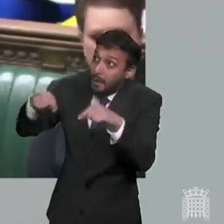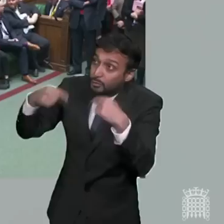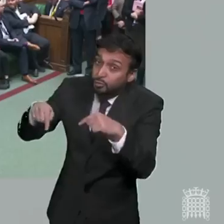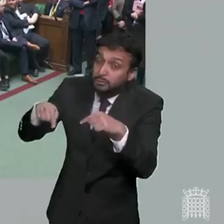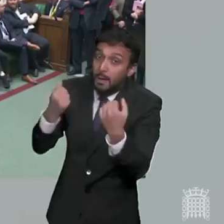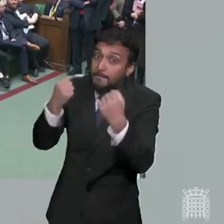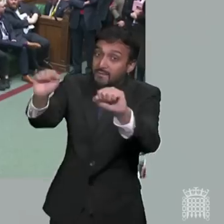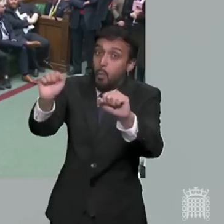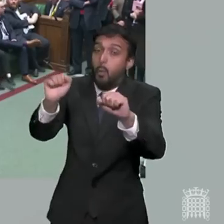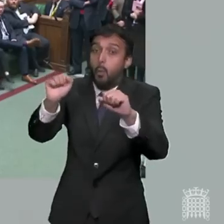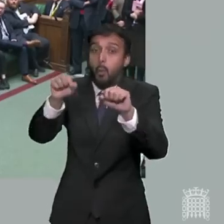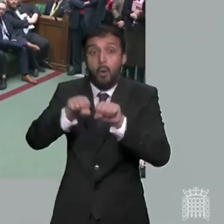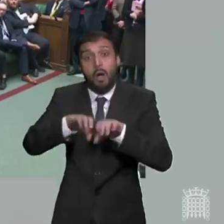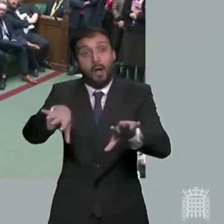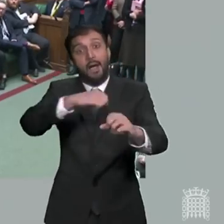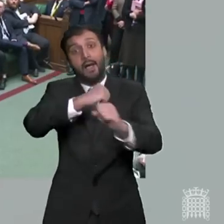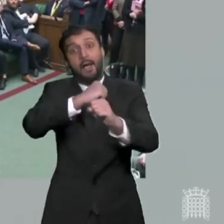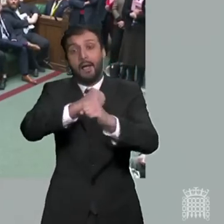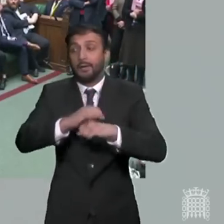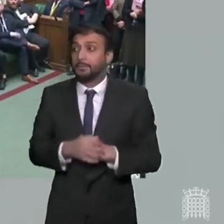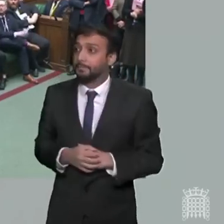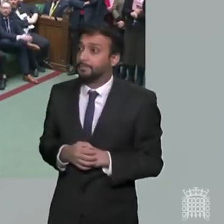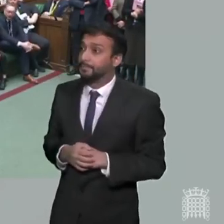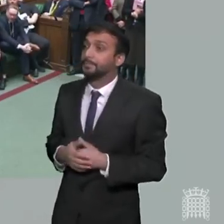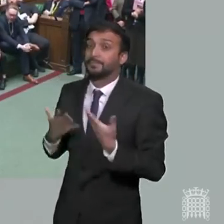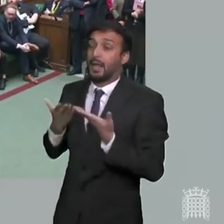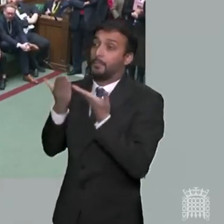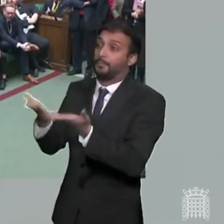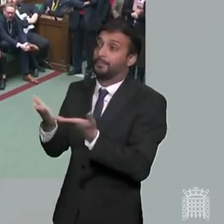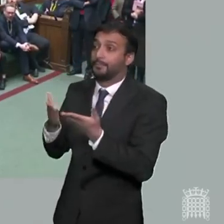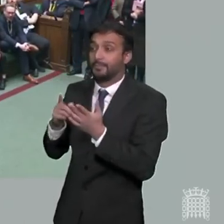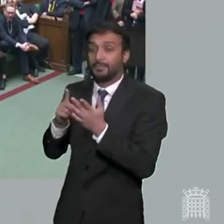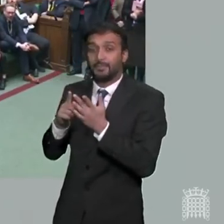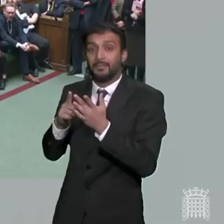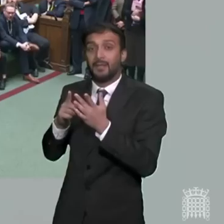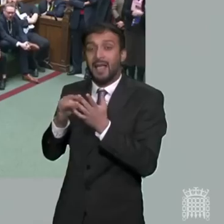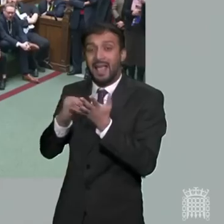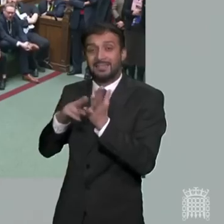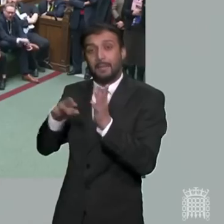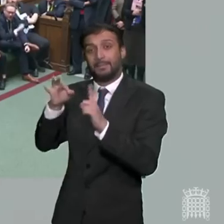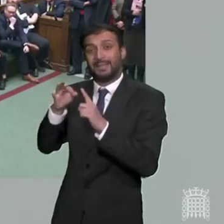welcome the new leader of the SNP, and thank you in Blackford previously. Stephen.